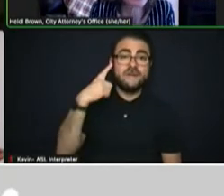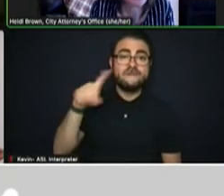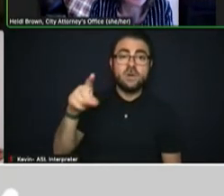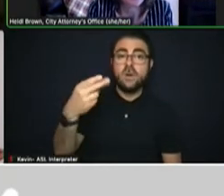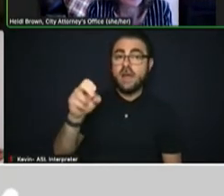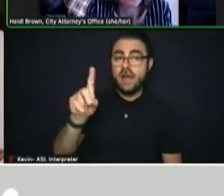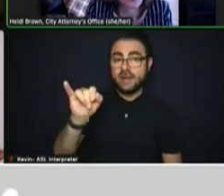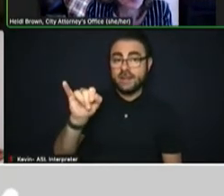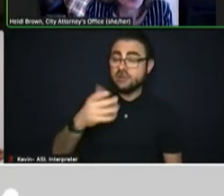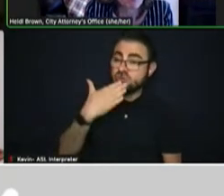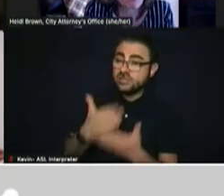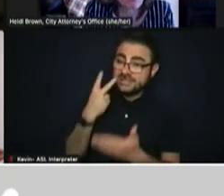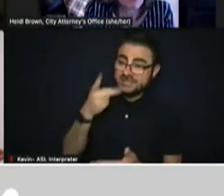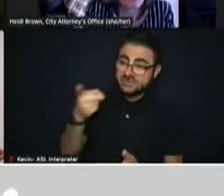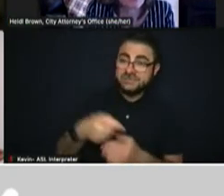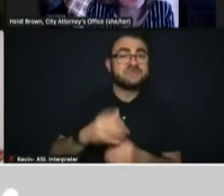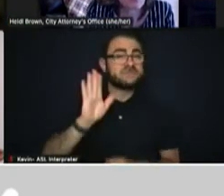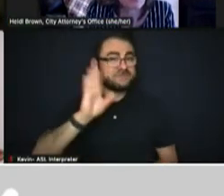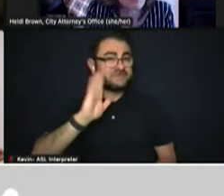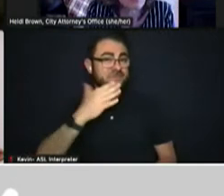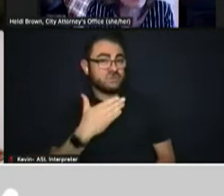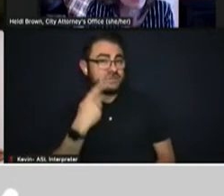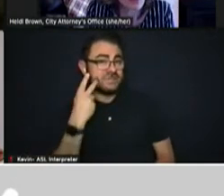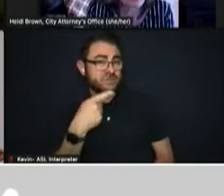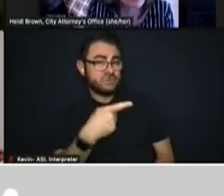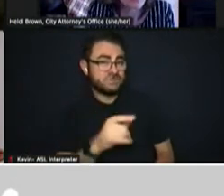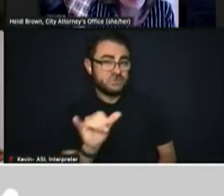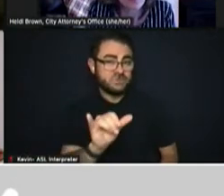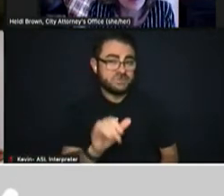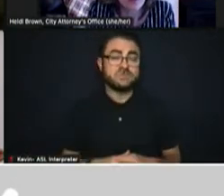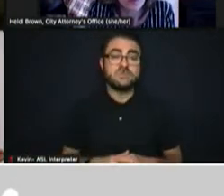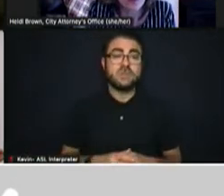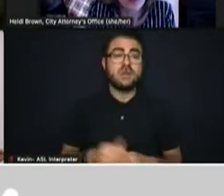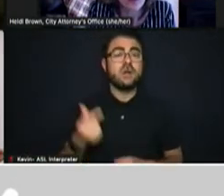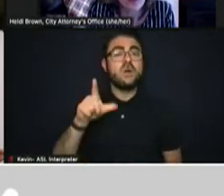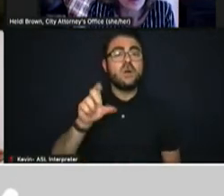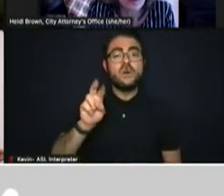too. I had a question about the intentional.